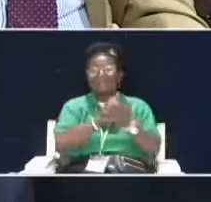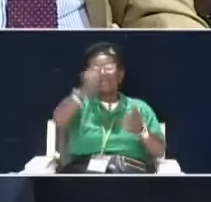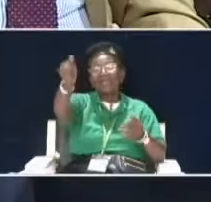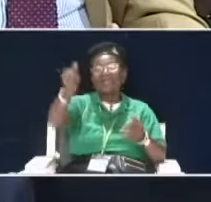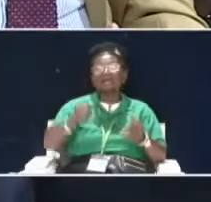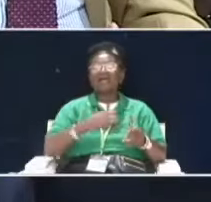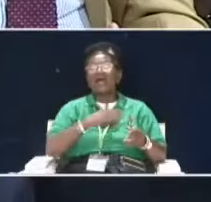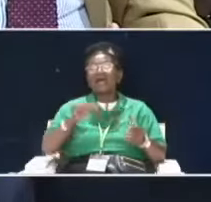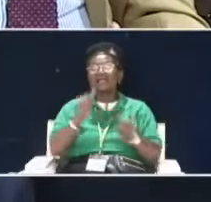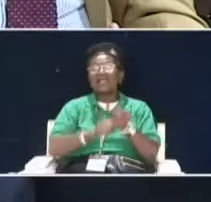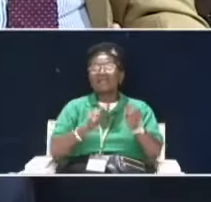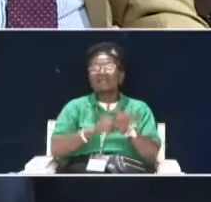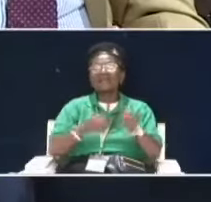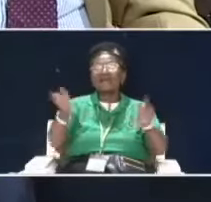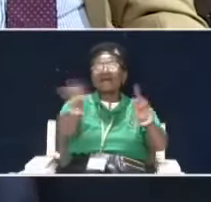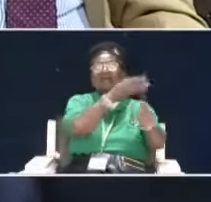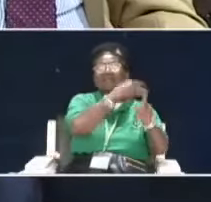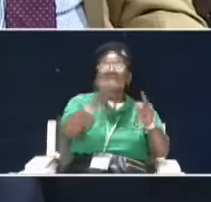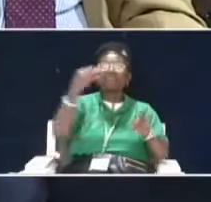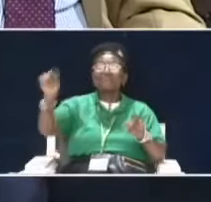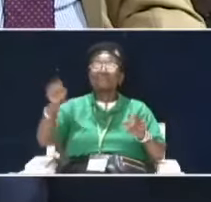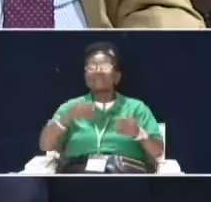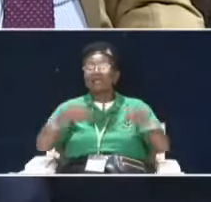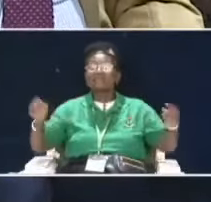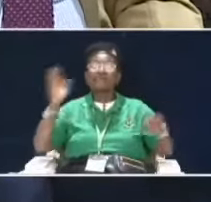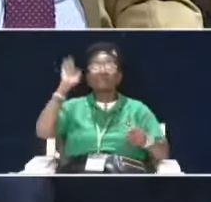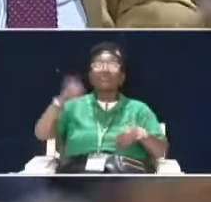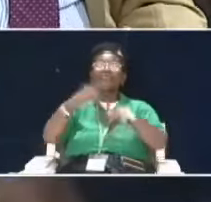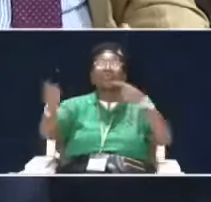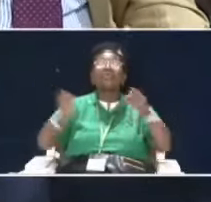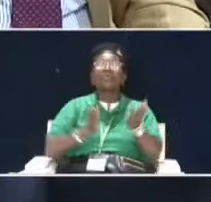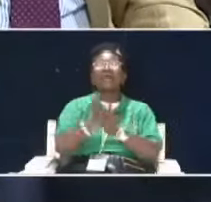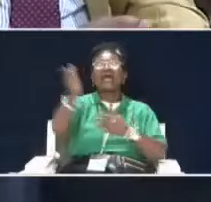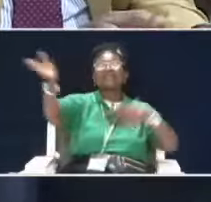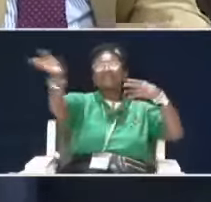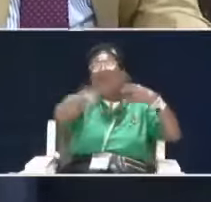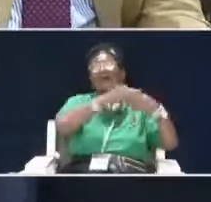And every attack of the enemy will go right back to sender.